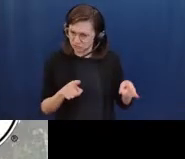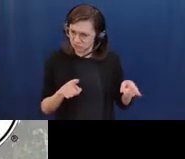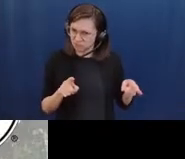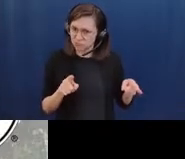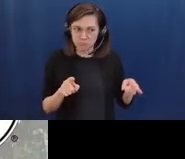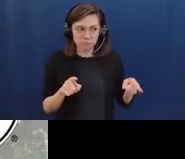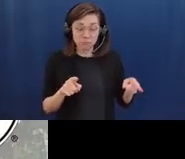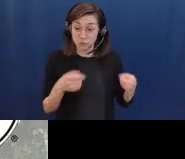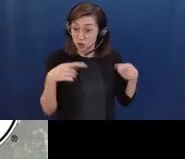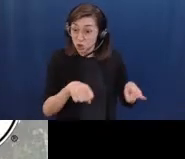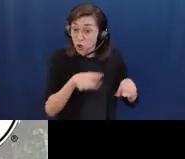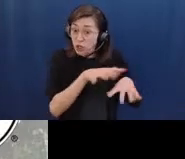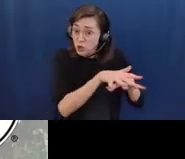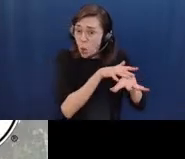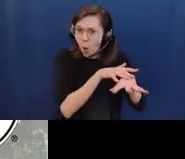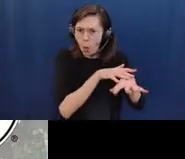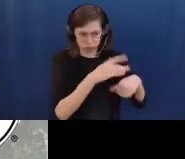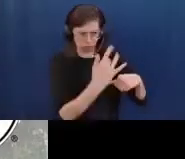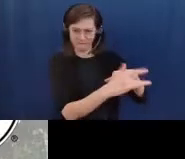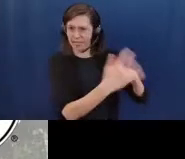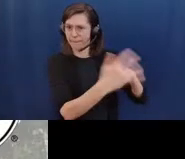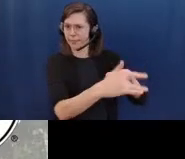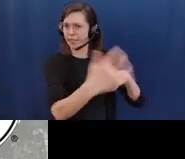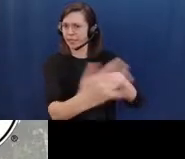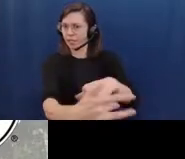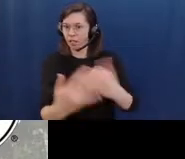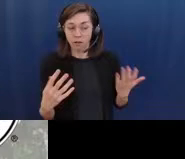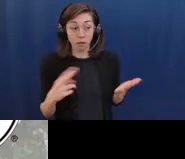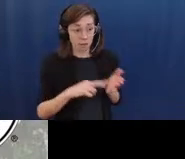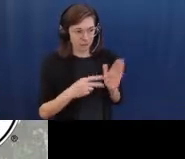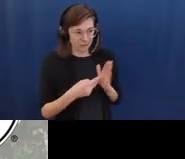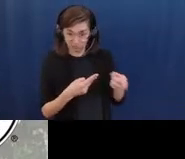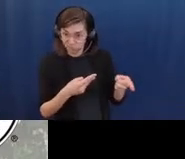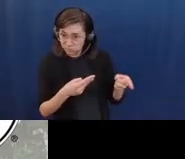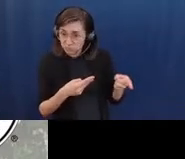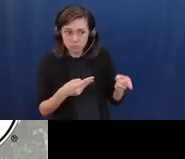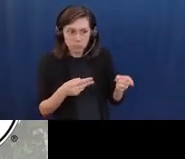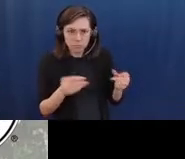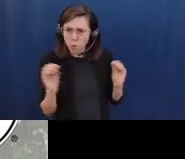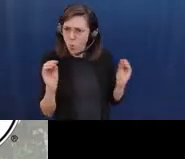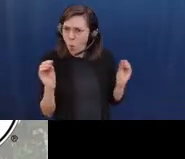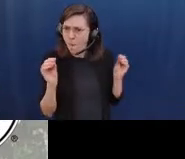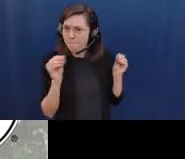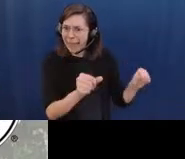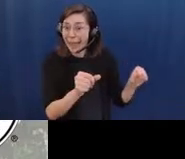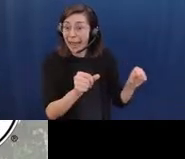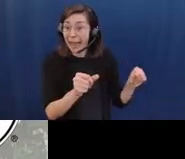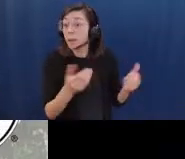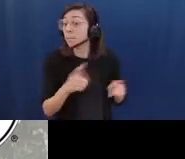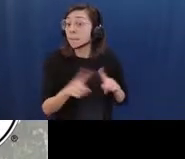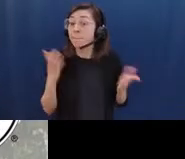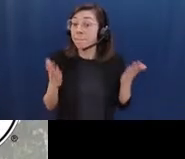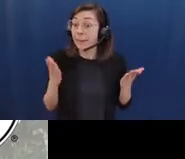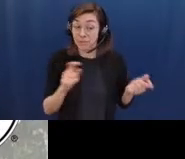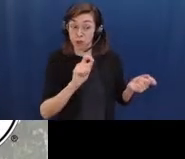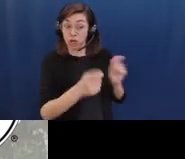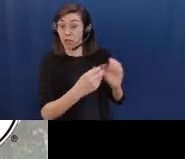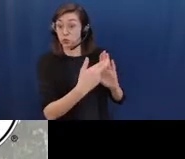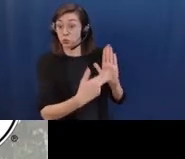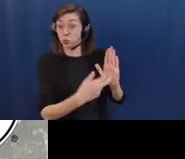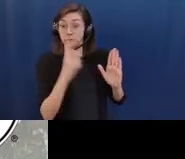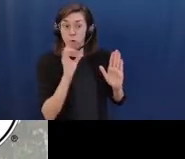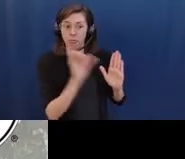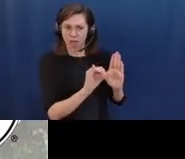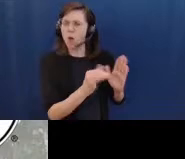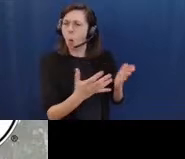place. And so we have unused, unpaid for spots when we could, change the rules in peak versus non-peak season to allow people to